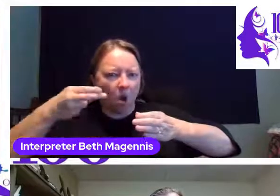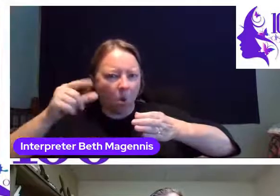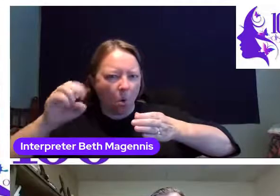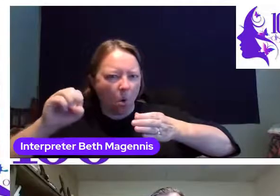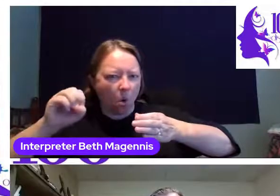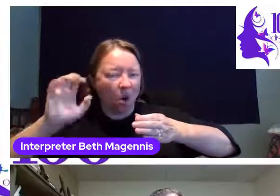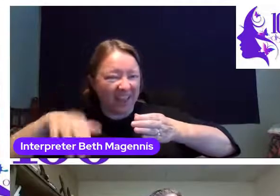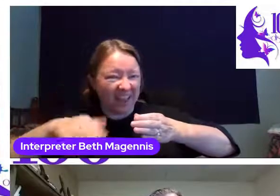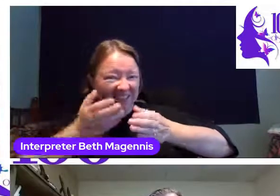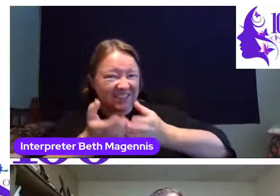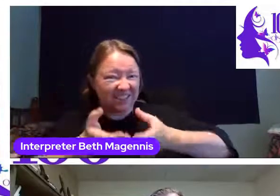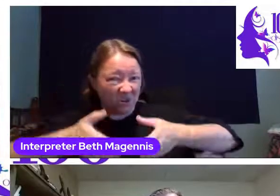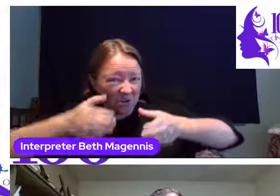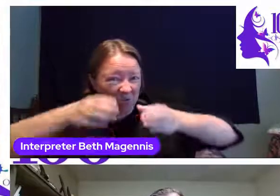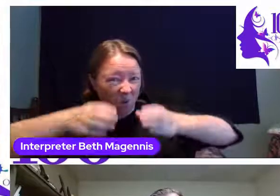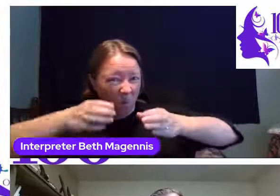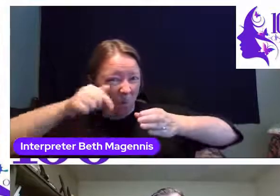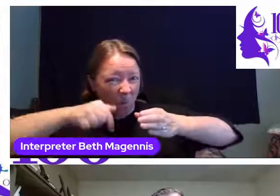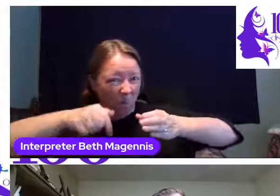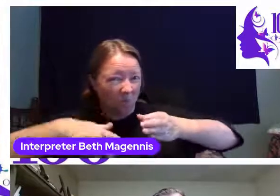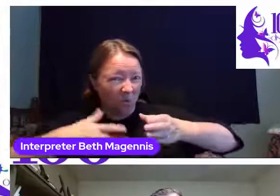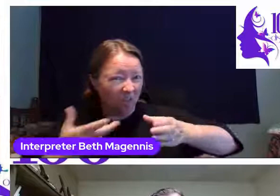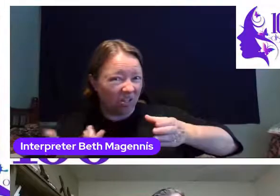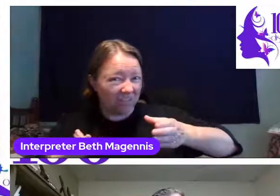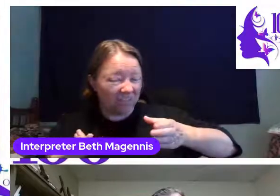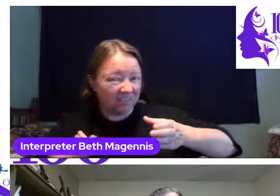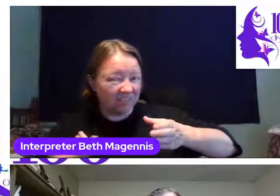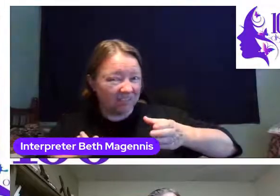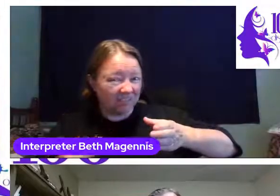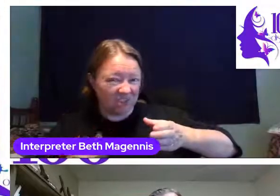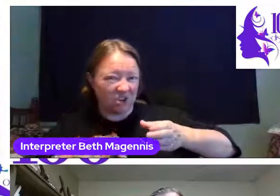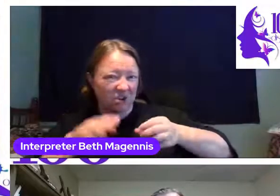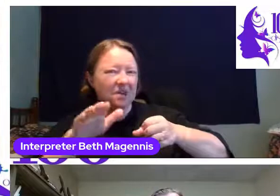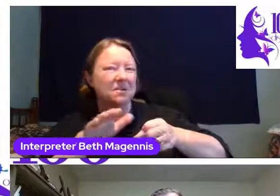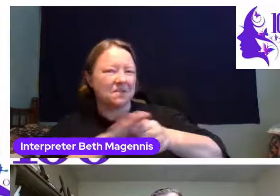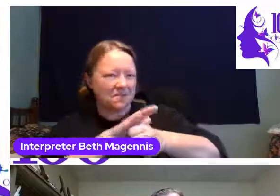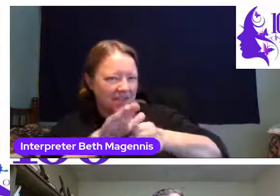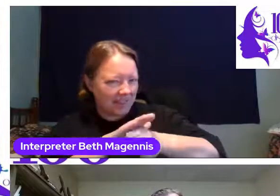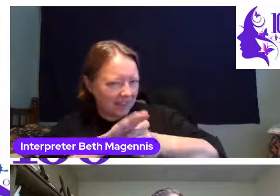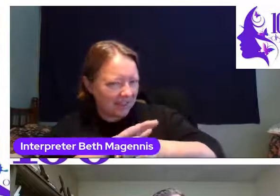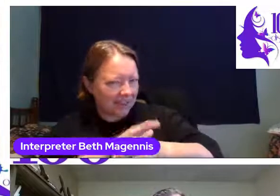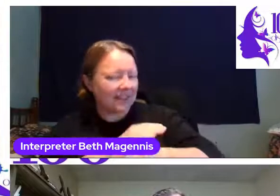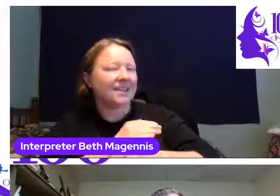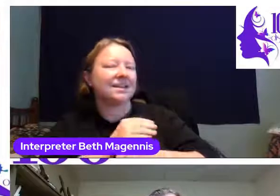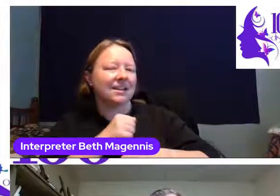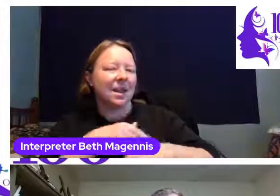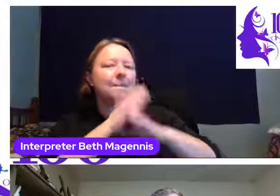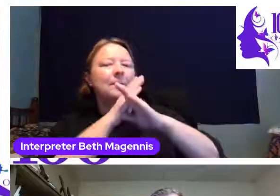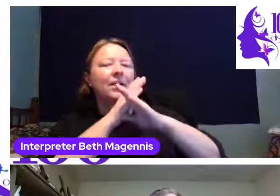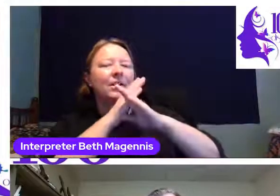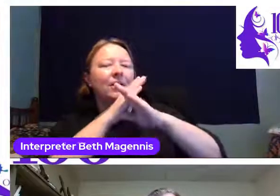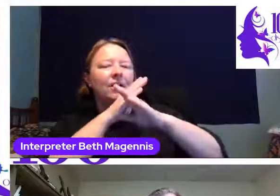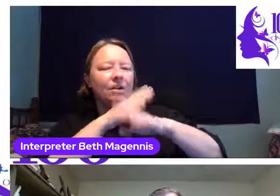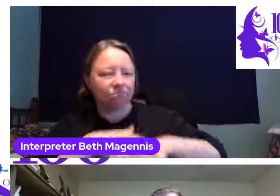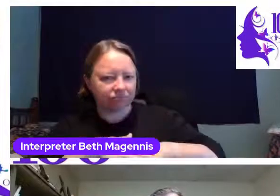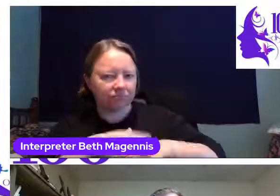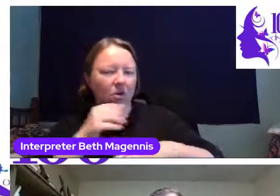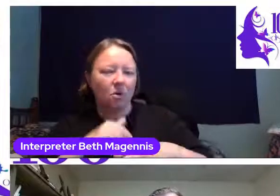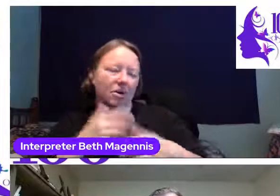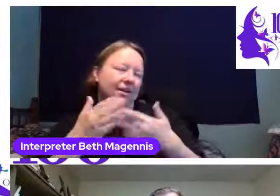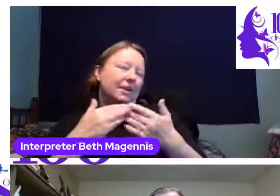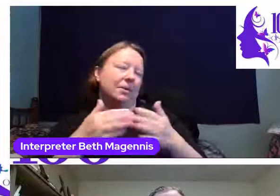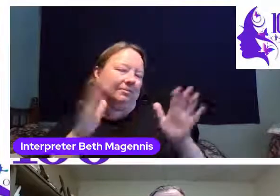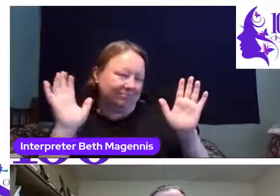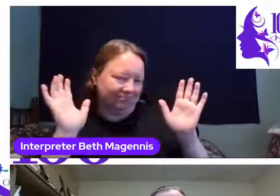a hole. So we know. You're filling in the barrier and knocking them down, or knocking them down. So,